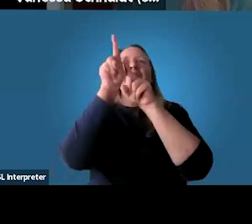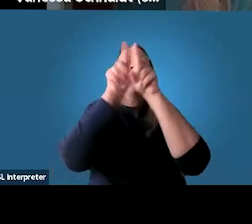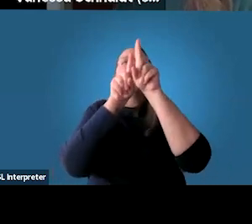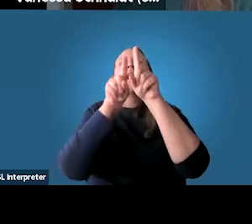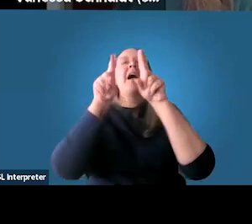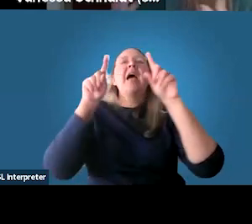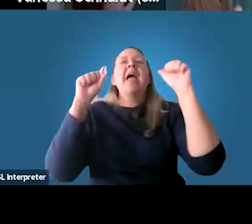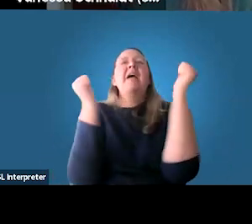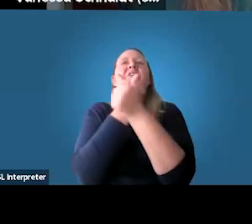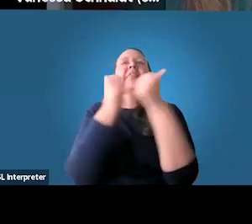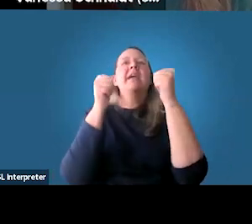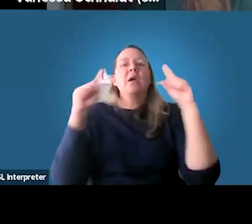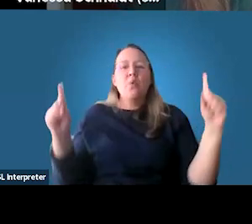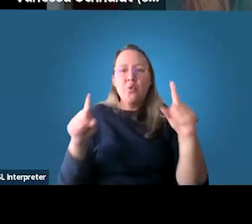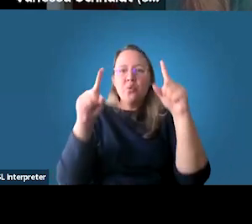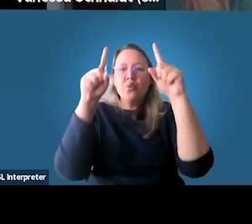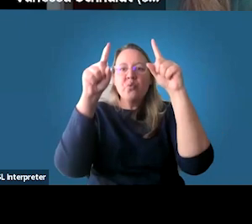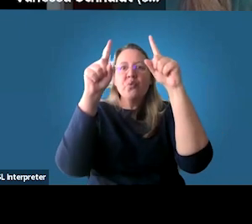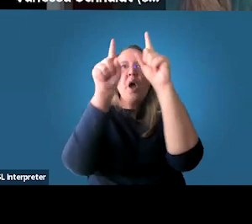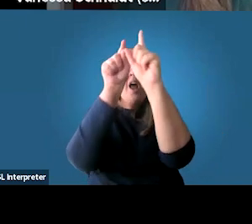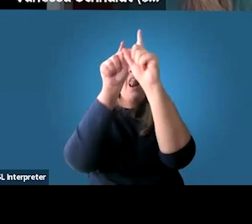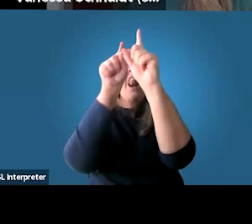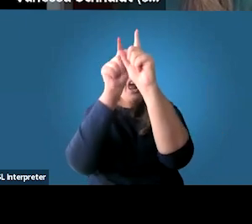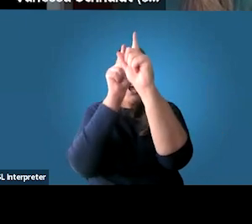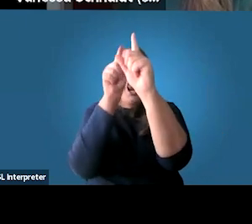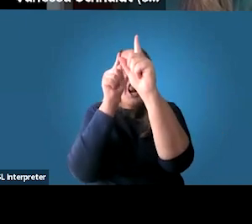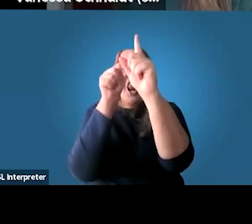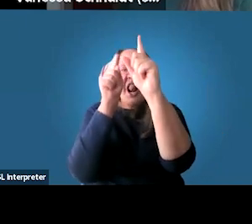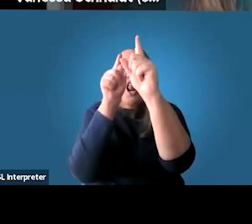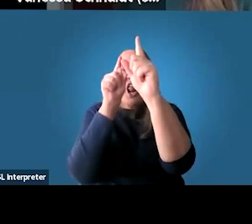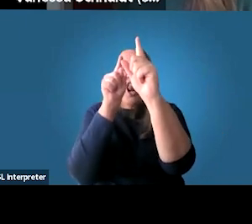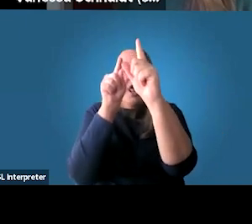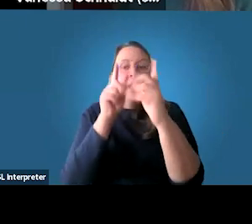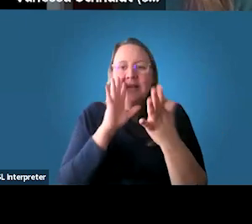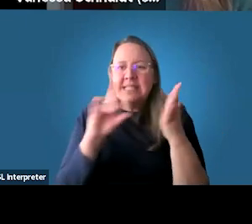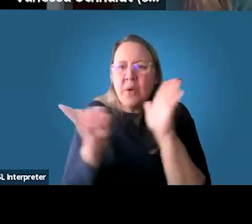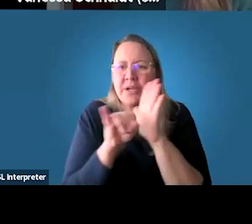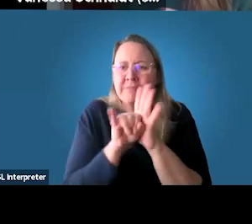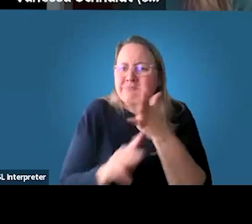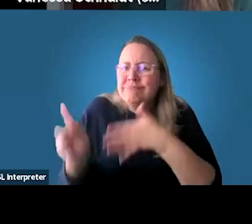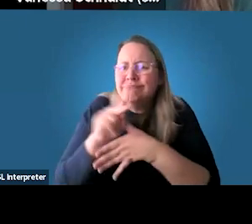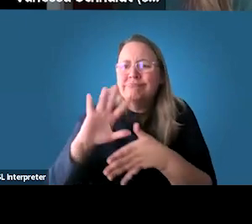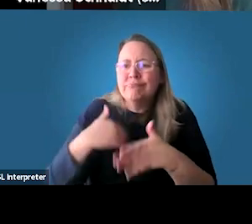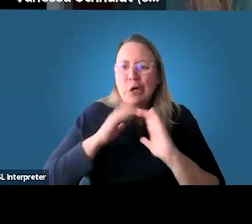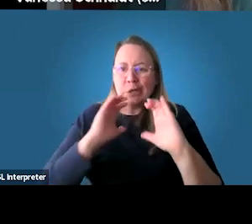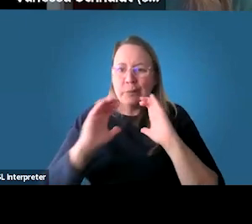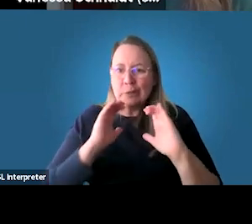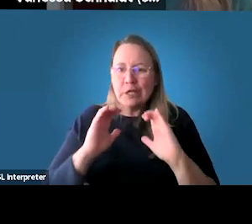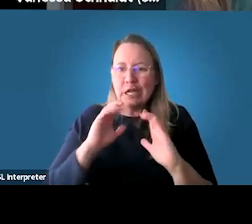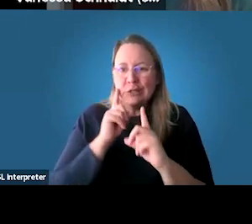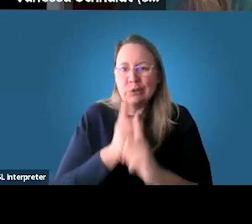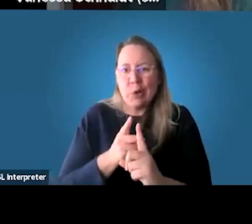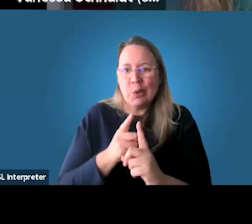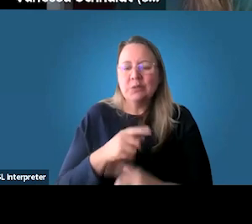to. Why is this so important? Because this is how we identify and prioritize our communications